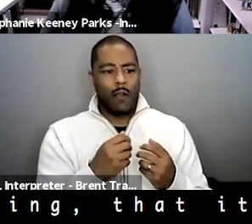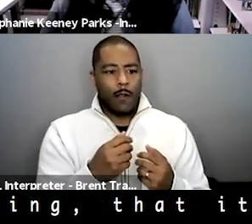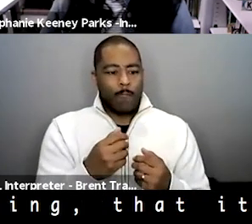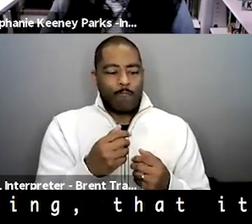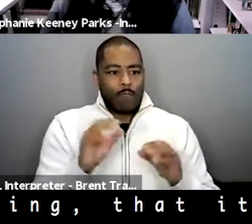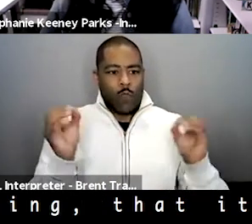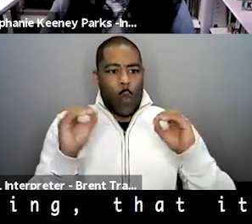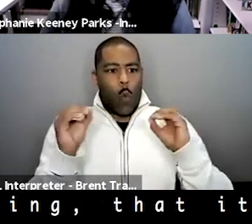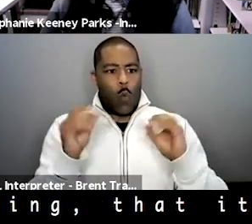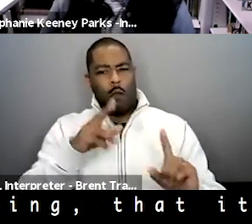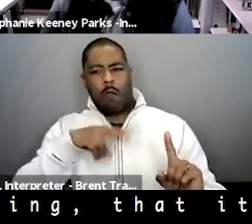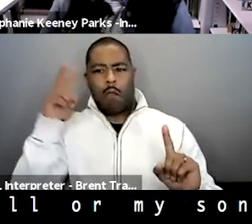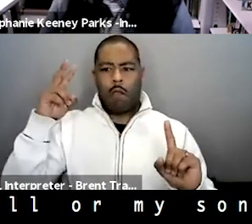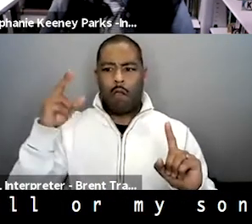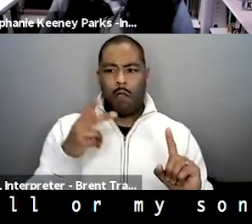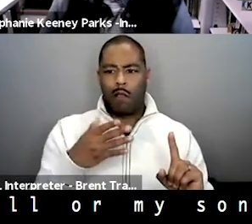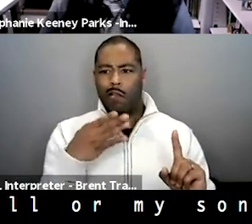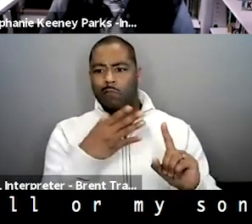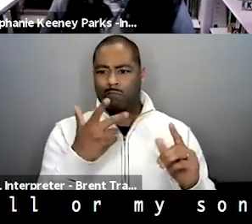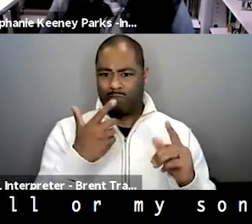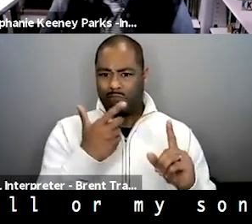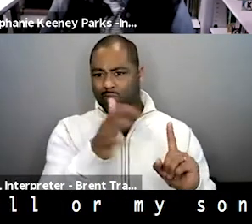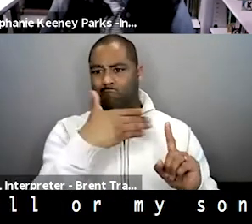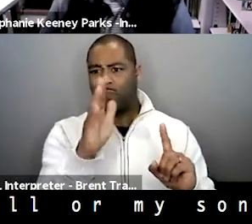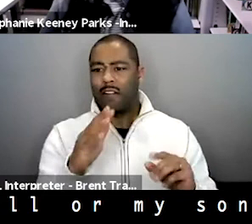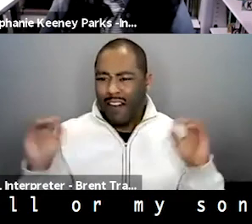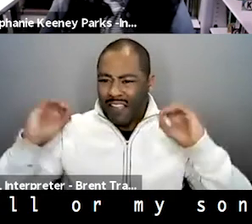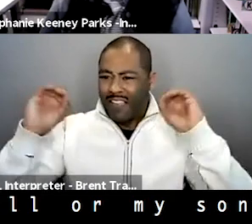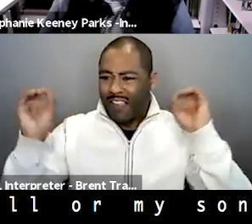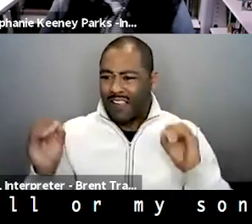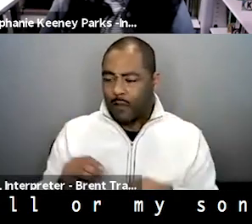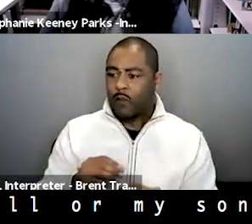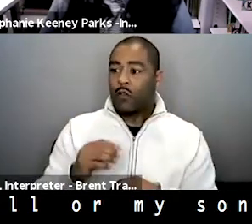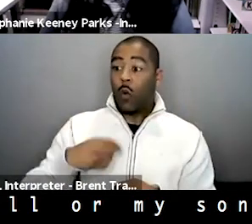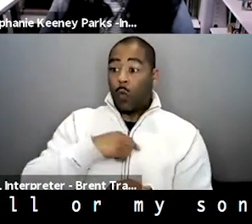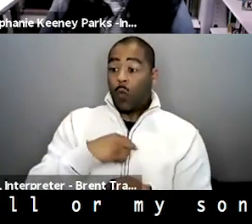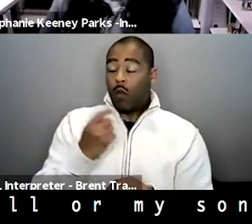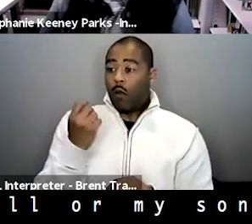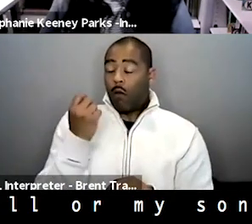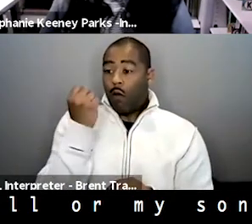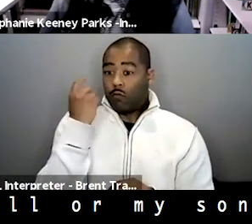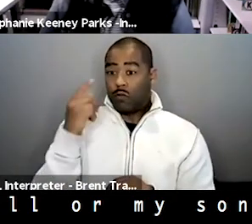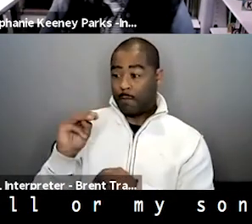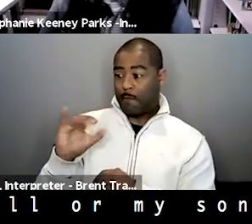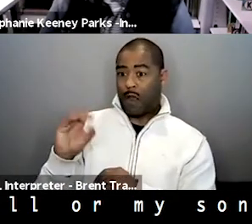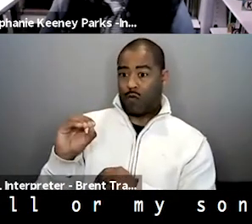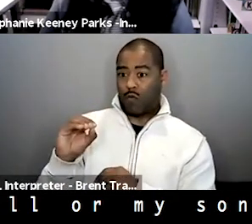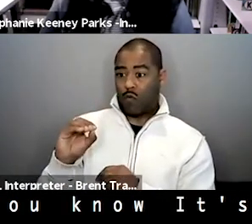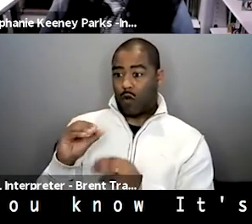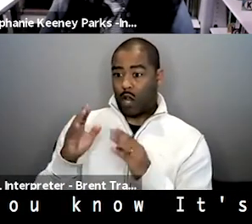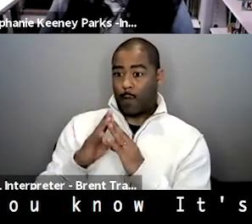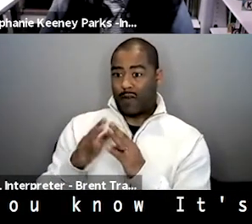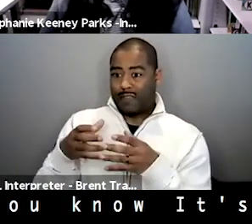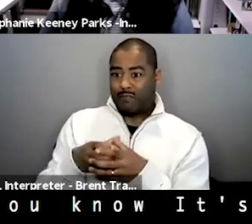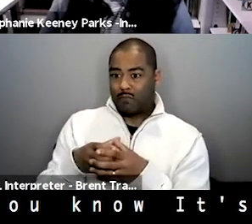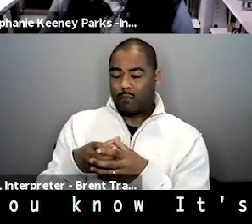communities in some ways. It's just that sort of understanding that it's okay to be like Dell or my son Mickey